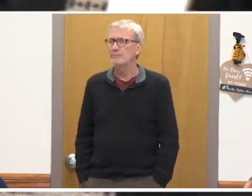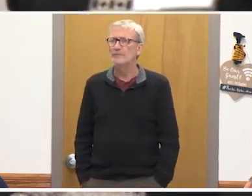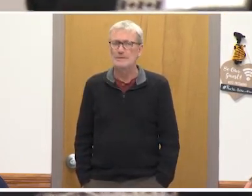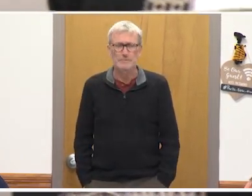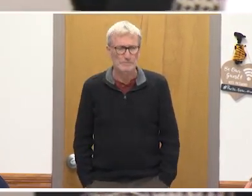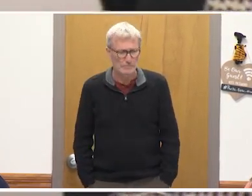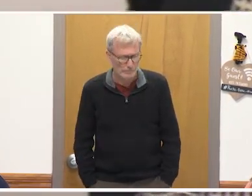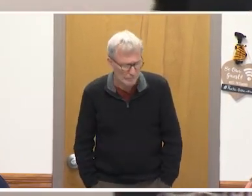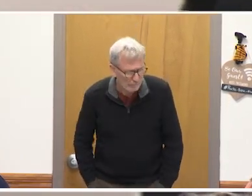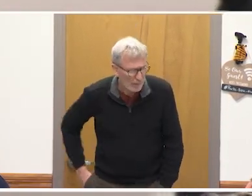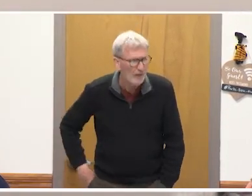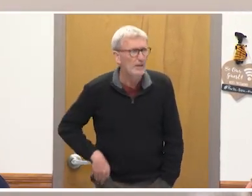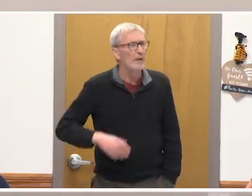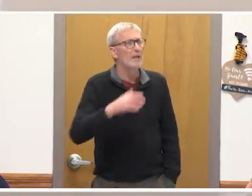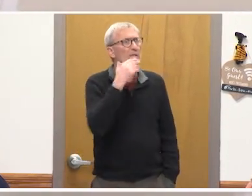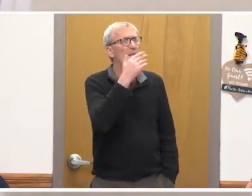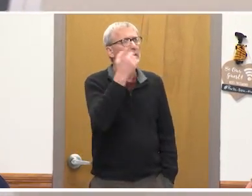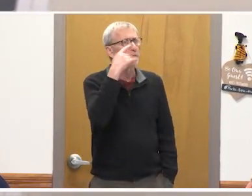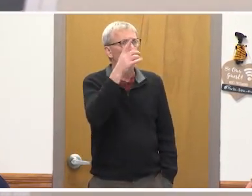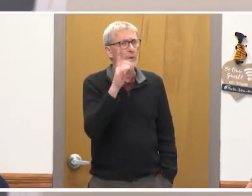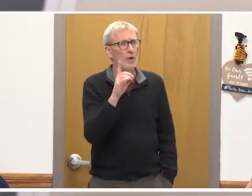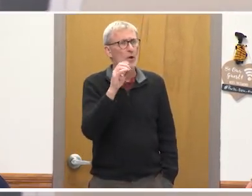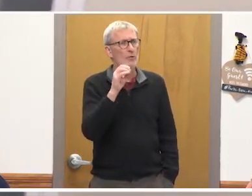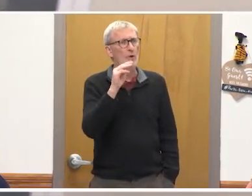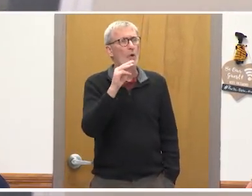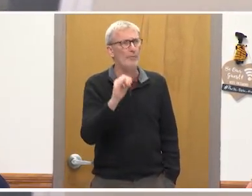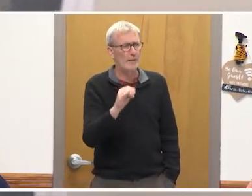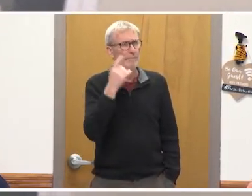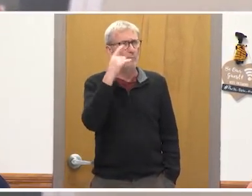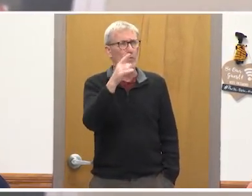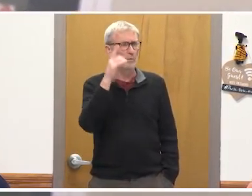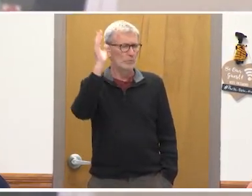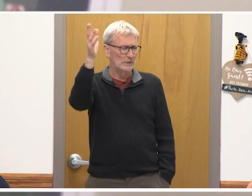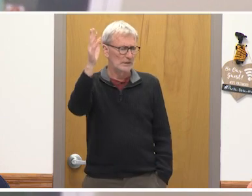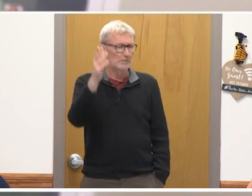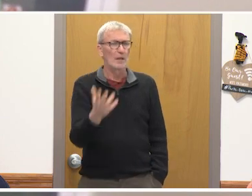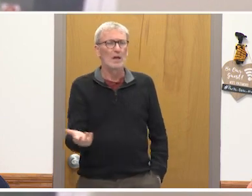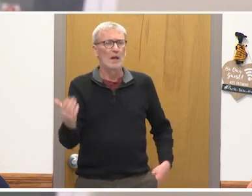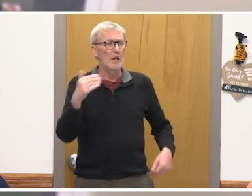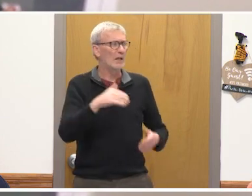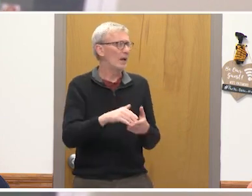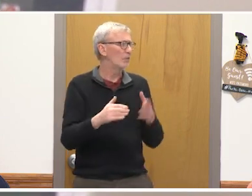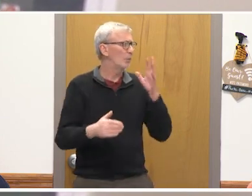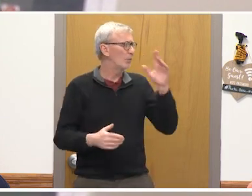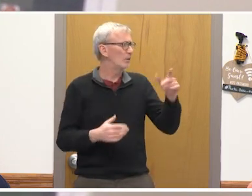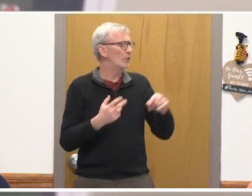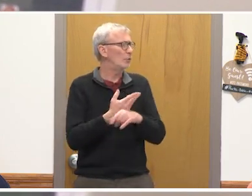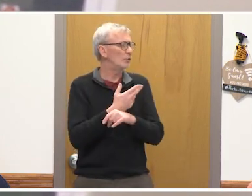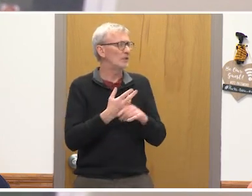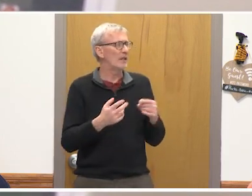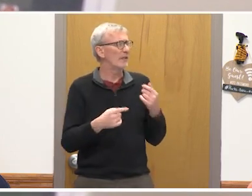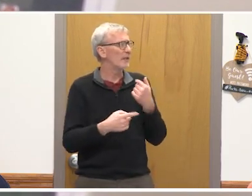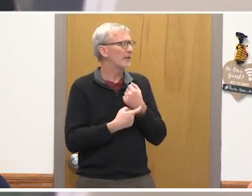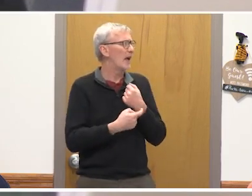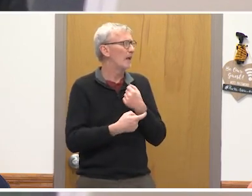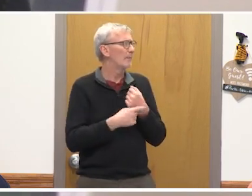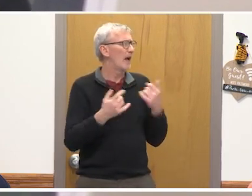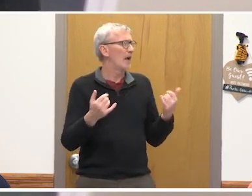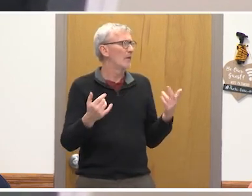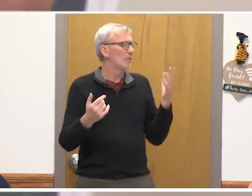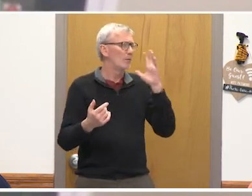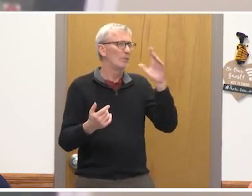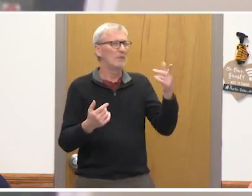Thank you, everybody. Thanks, Domi, for giving the presentation. Again, we're going to use this time. We'll